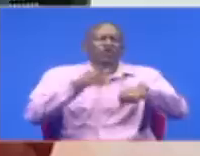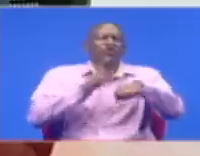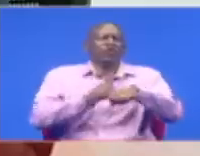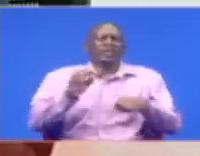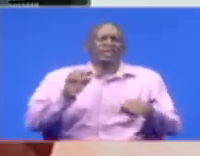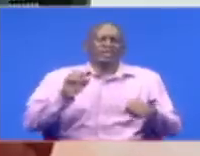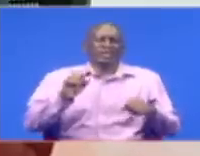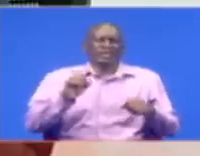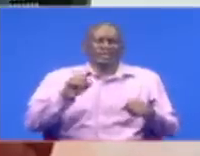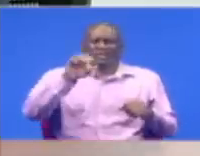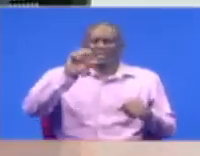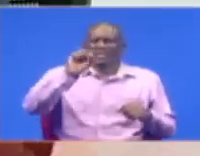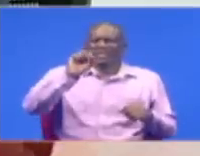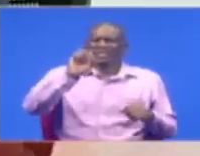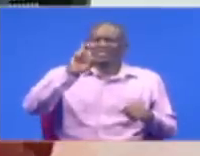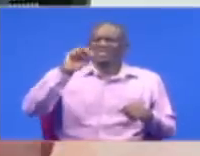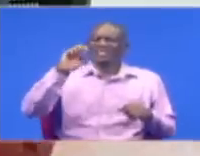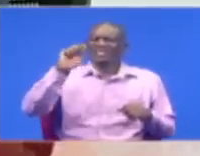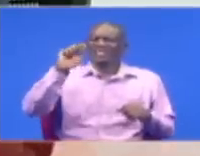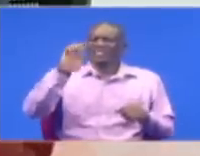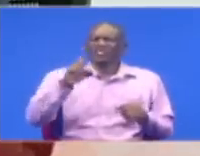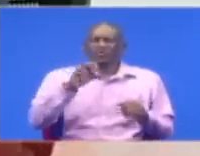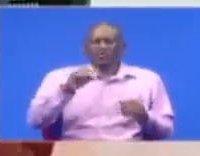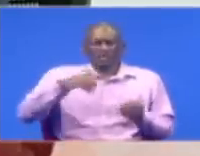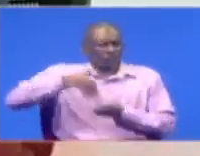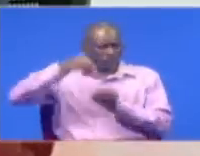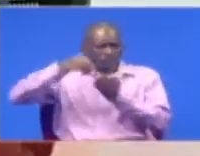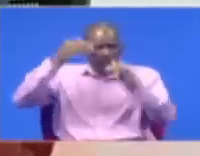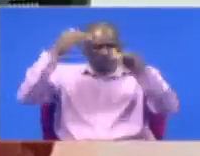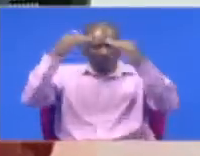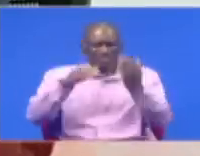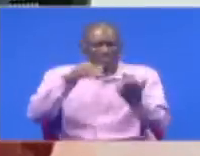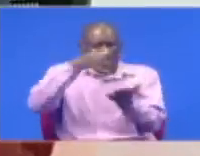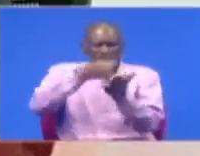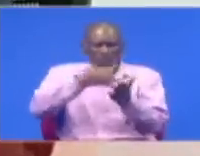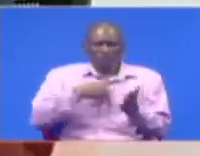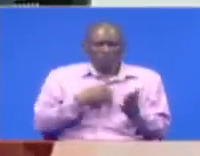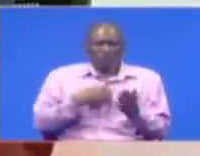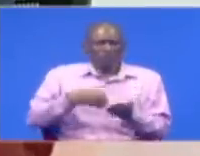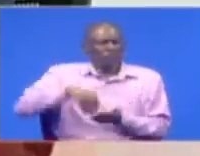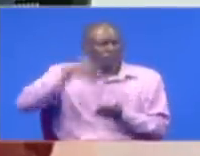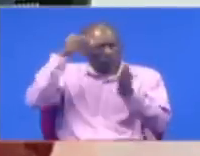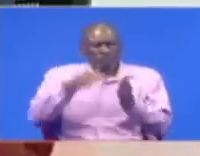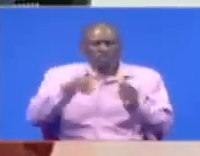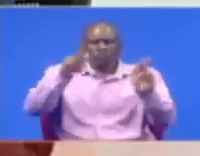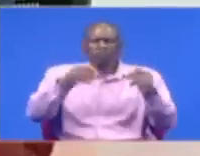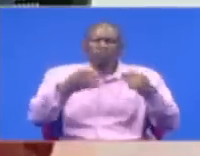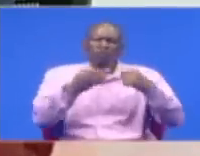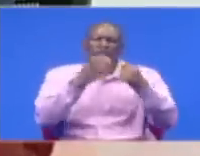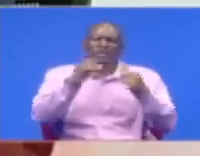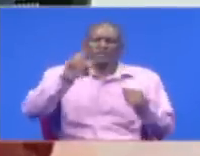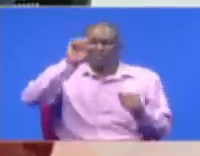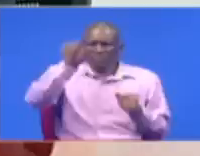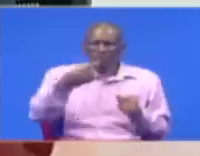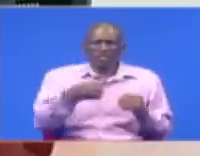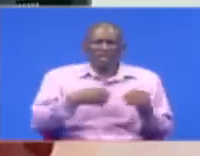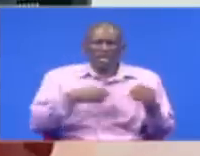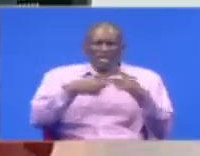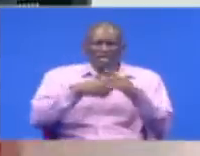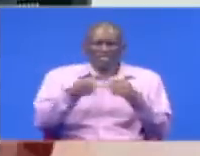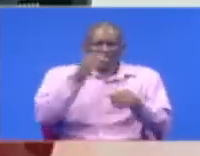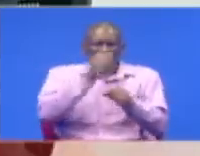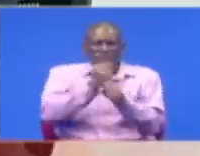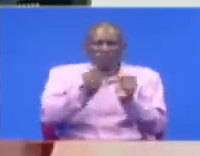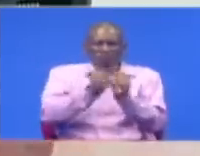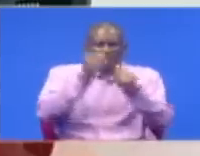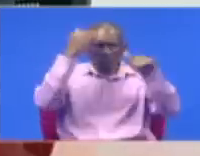Senate engaged me, with a student population of 80,000, I started working with the